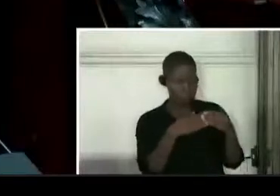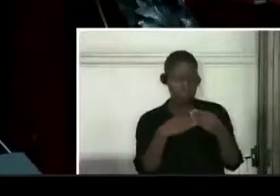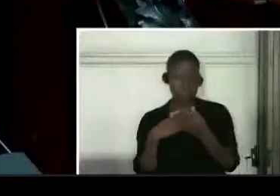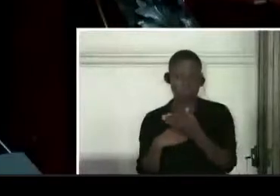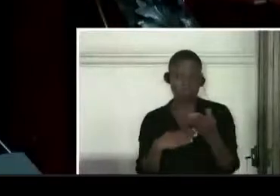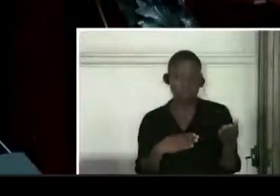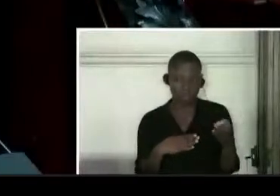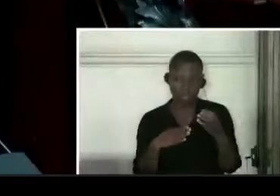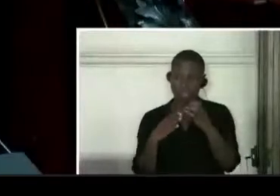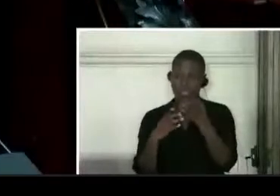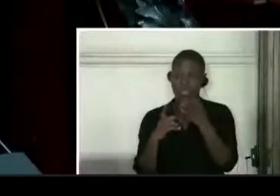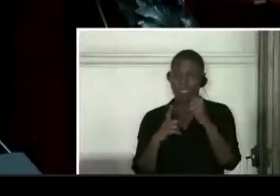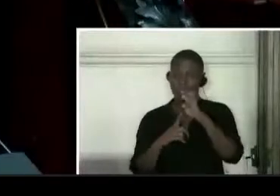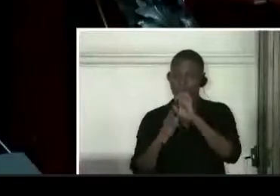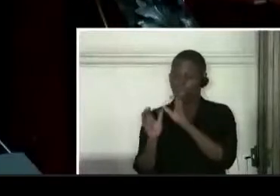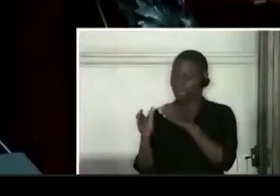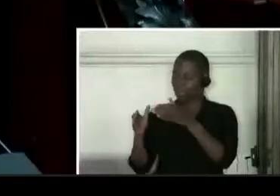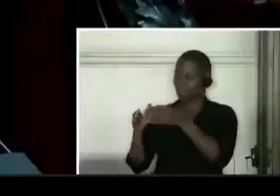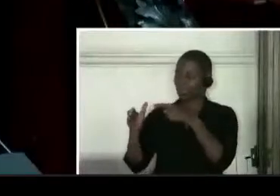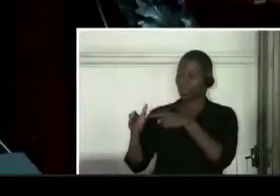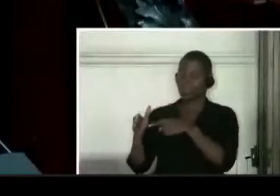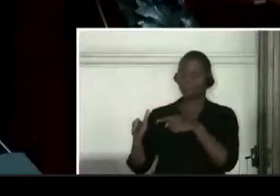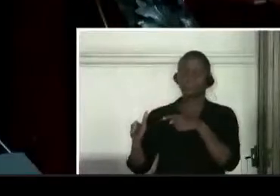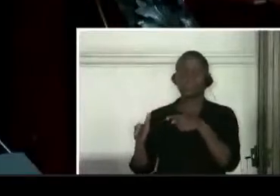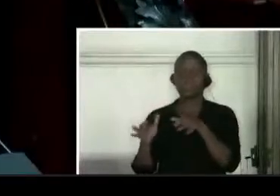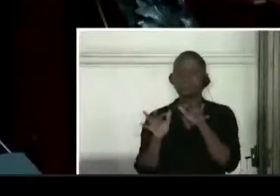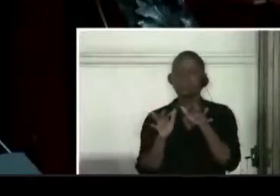speaker, deputy speaker, and the premier.